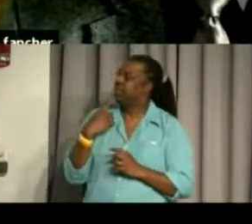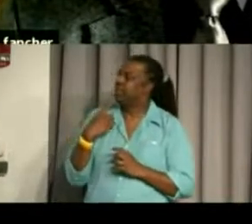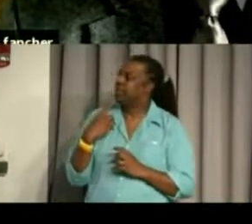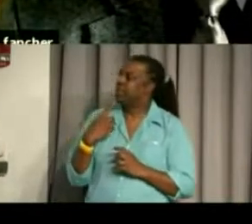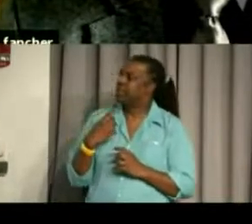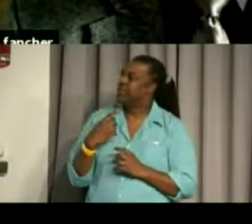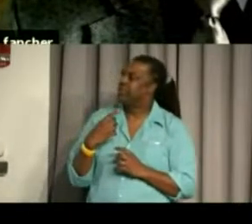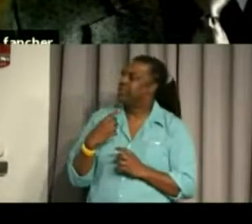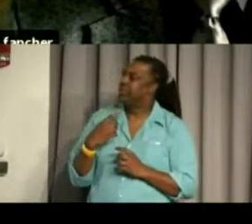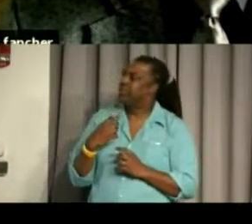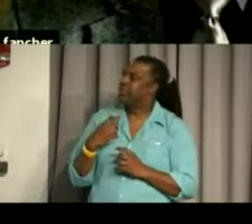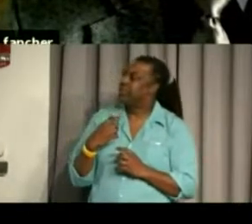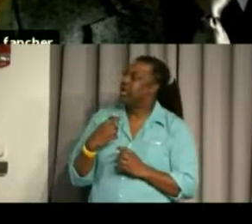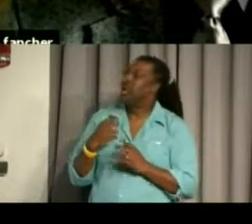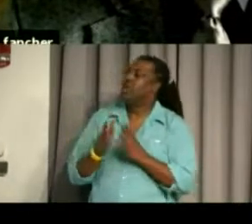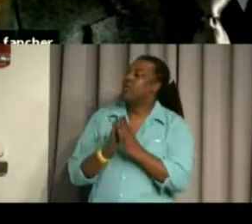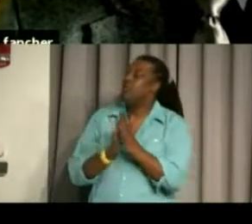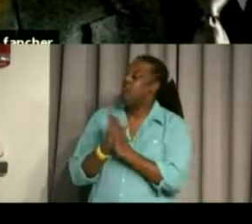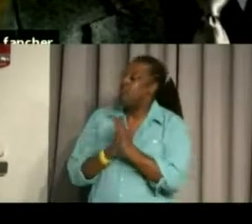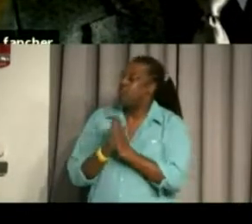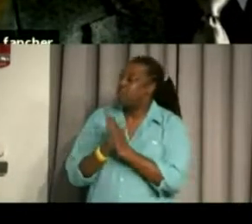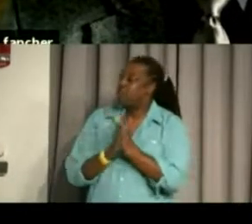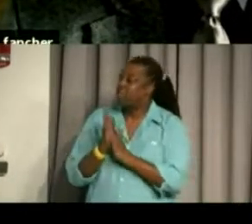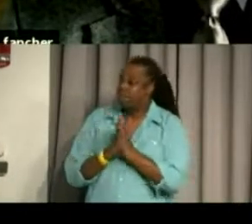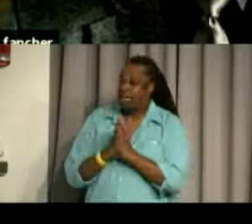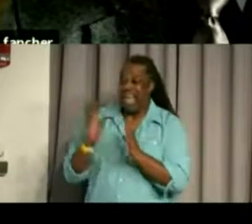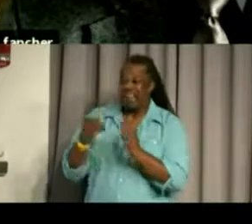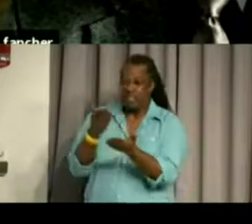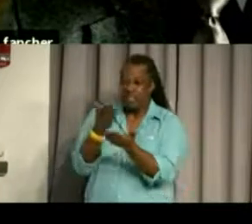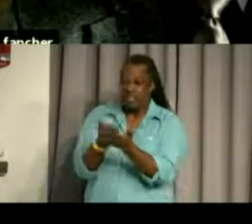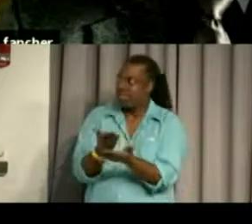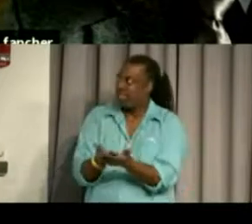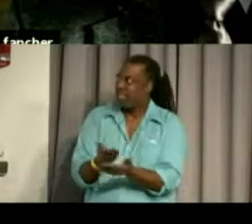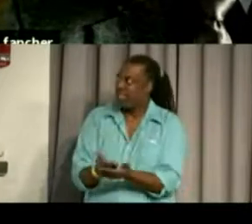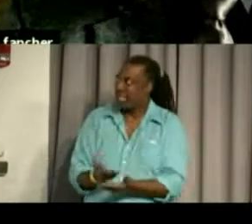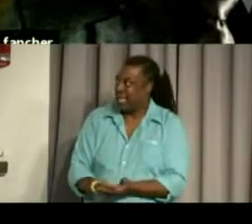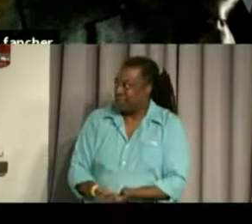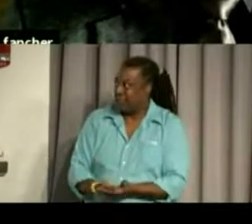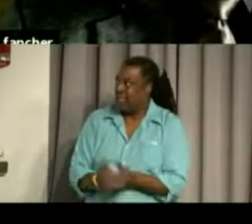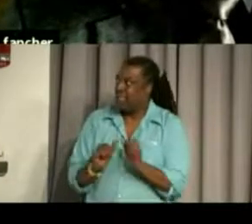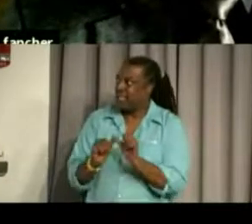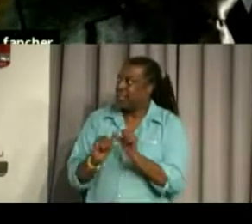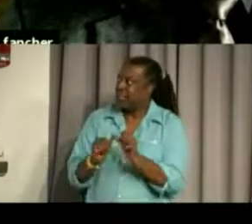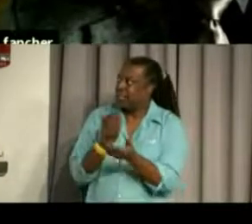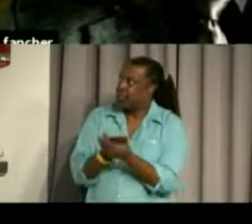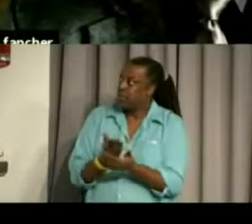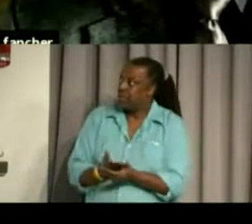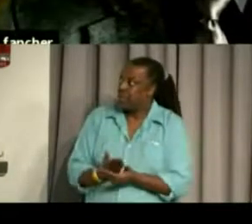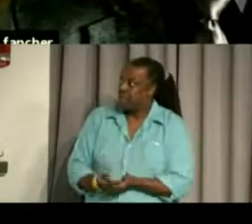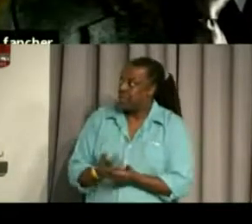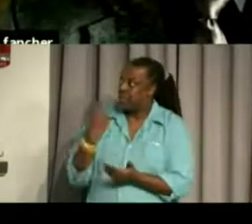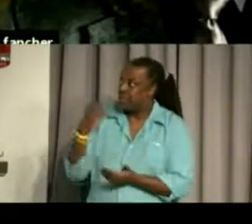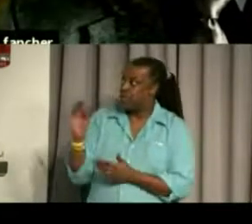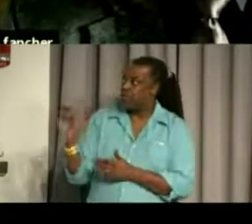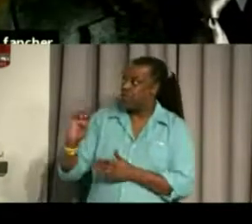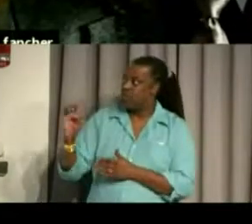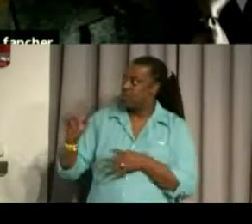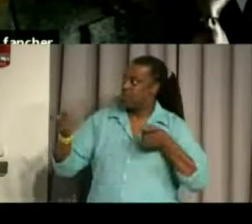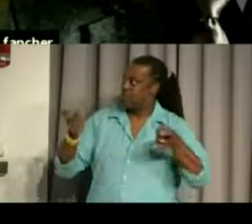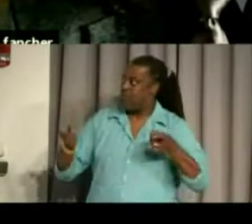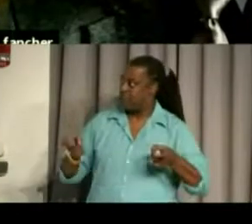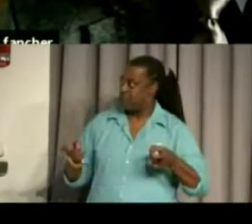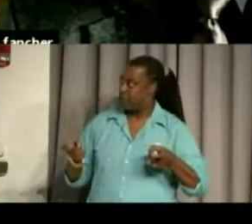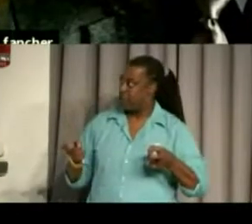the motivations for the justifications, the continued justifications of the emergency manager